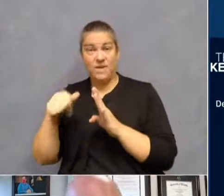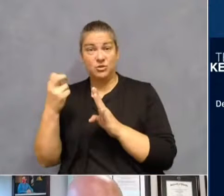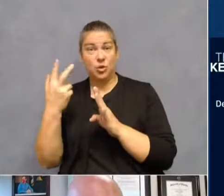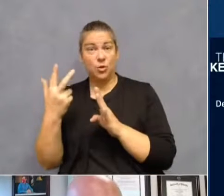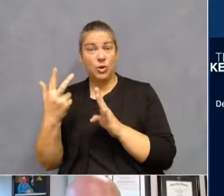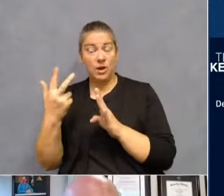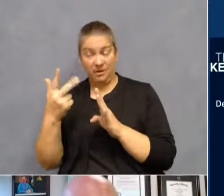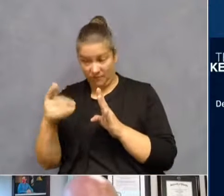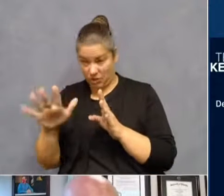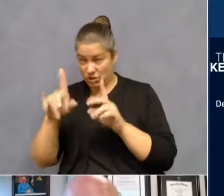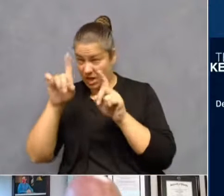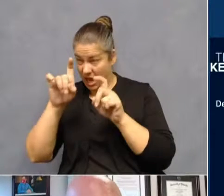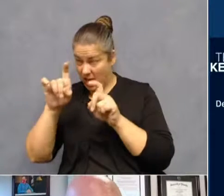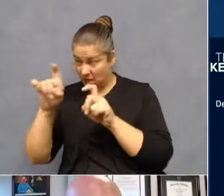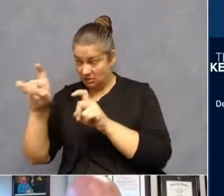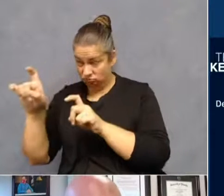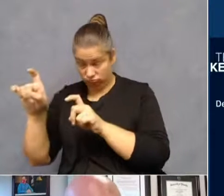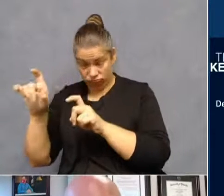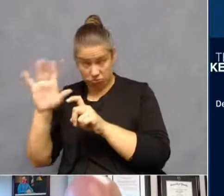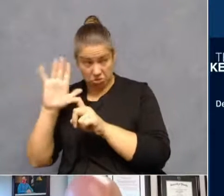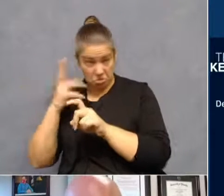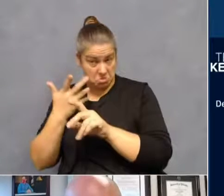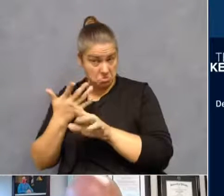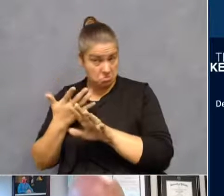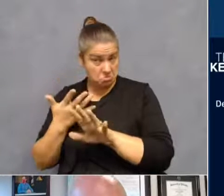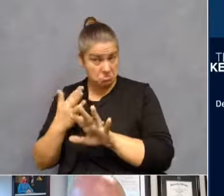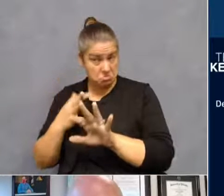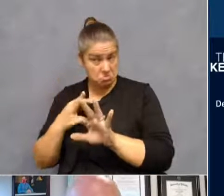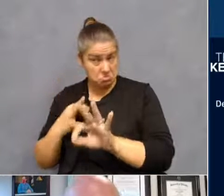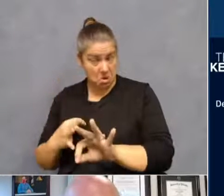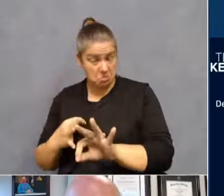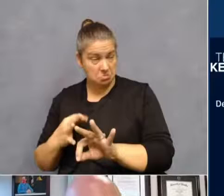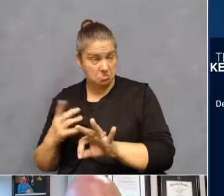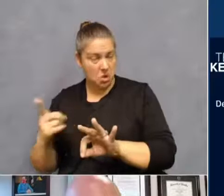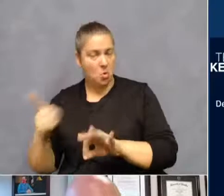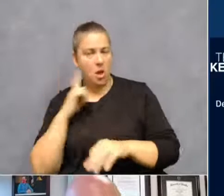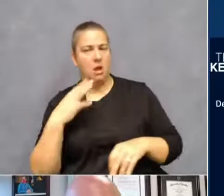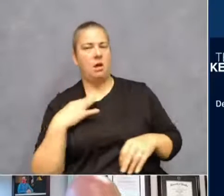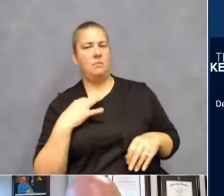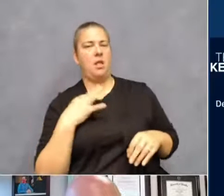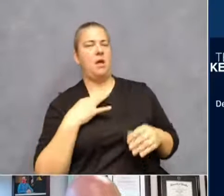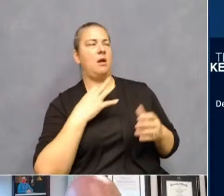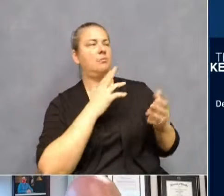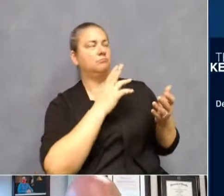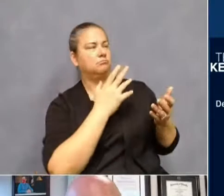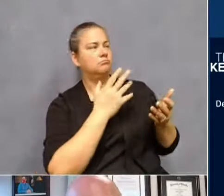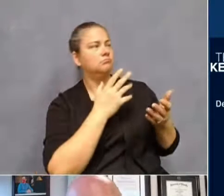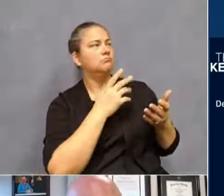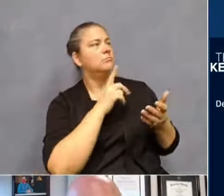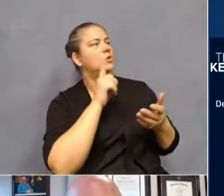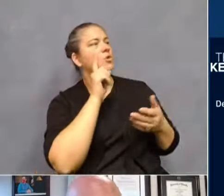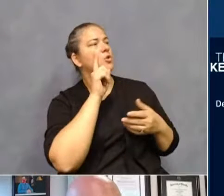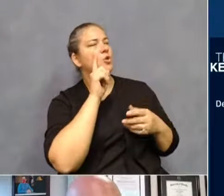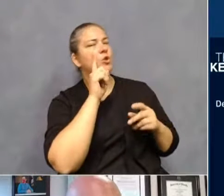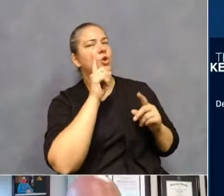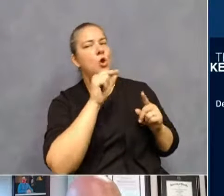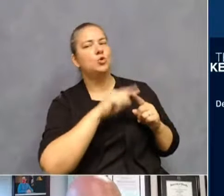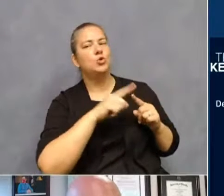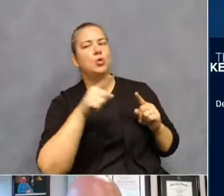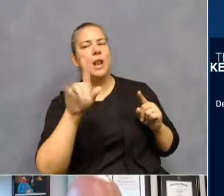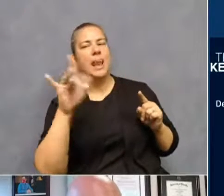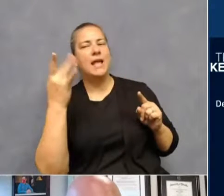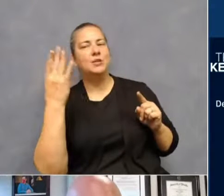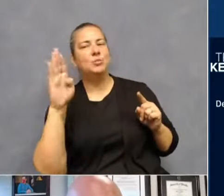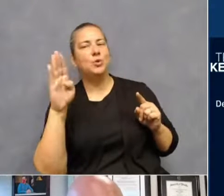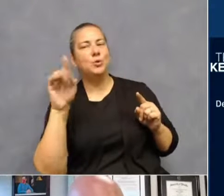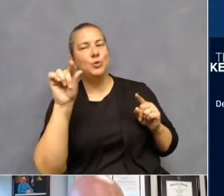going to apply for approval or permission to use it, then you go to the light blue stripe here, which is review by the Food and